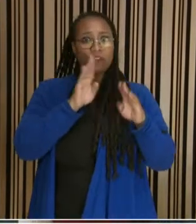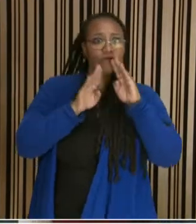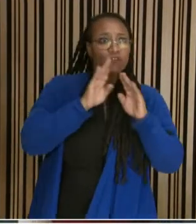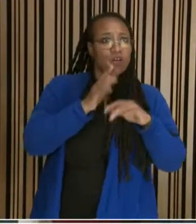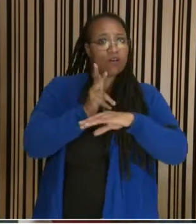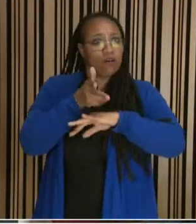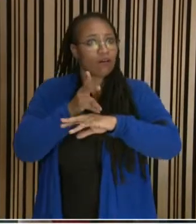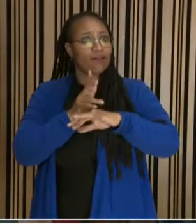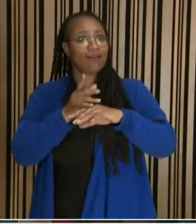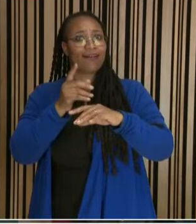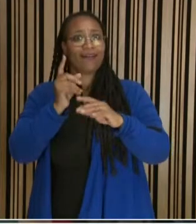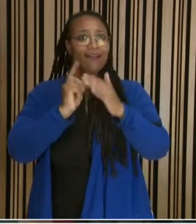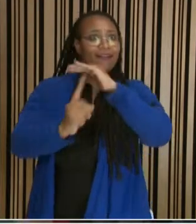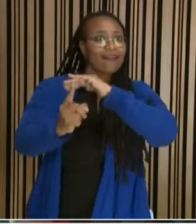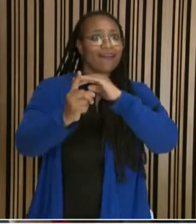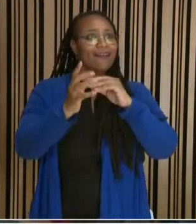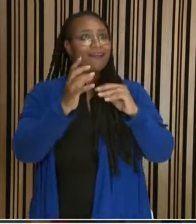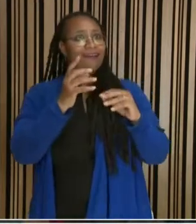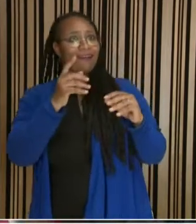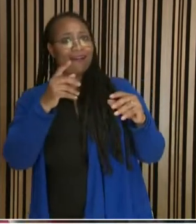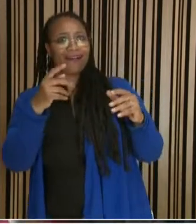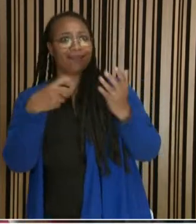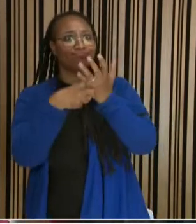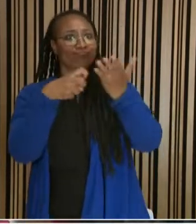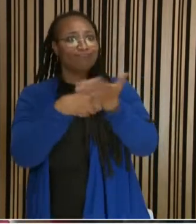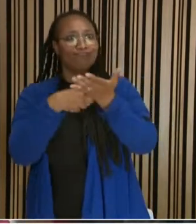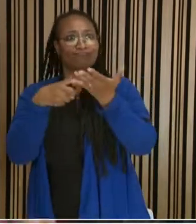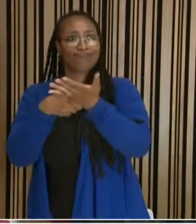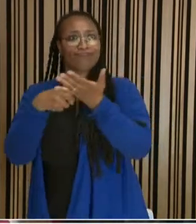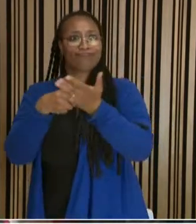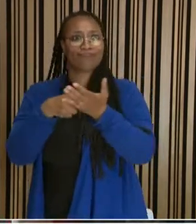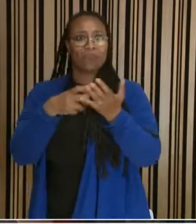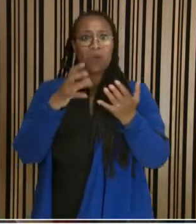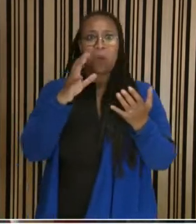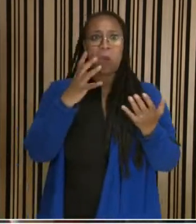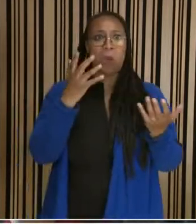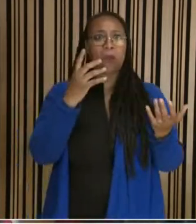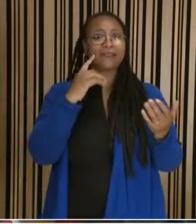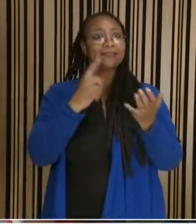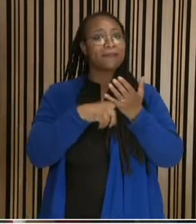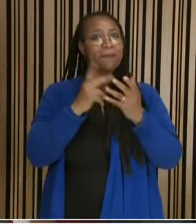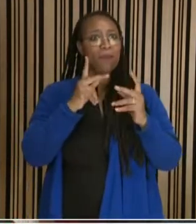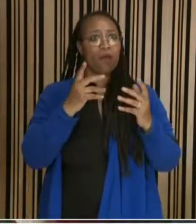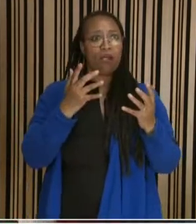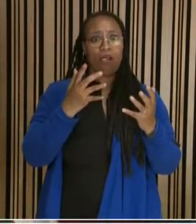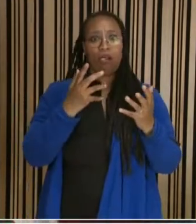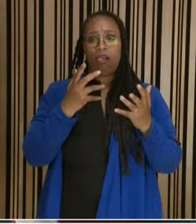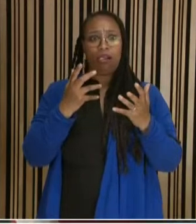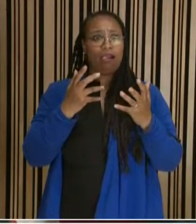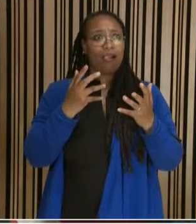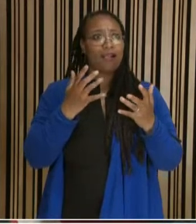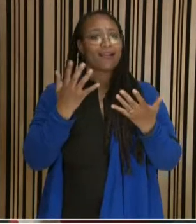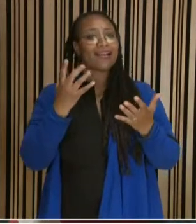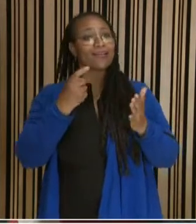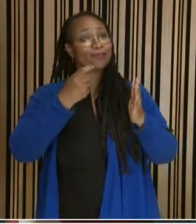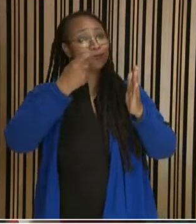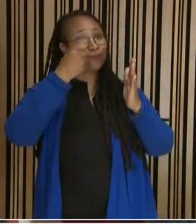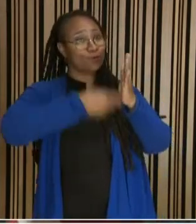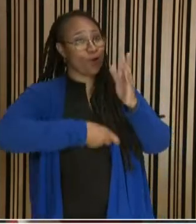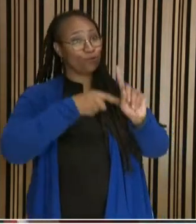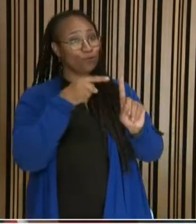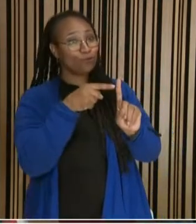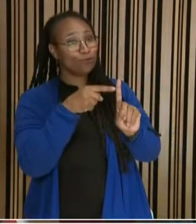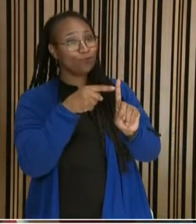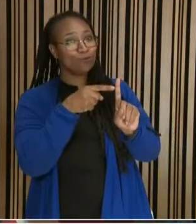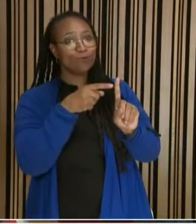this shortfall by, putting that cost on the backs of commuters. What do you say to people who think we don't need more speed cameras and that this is